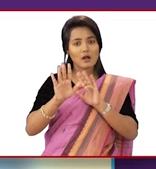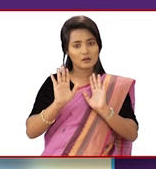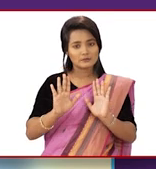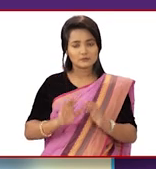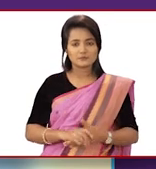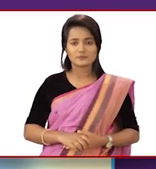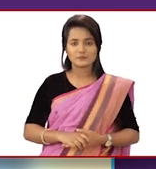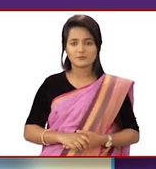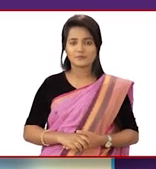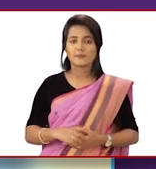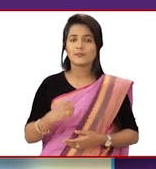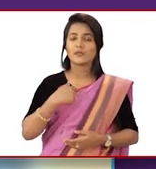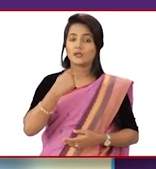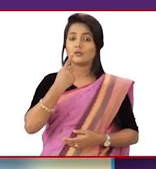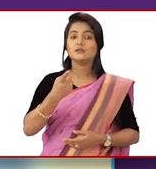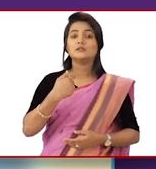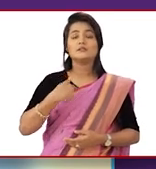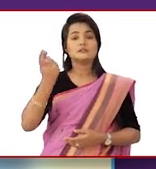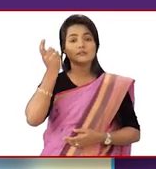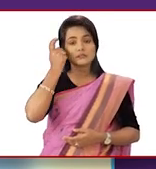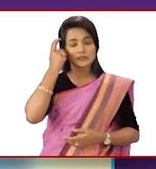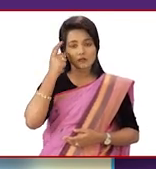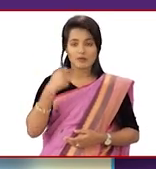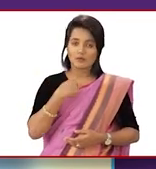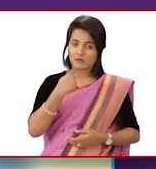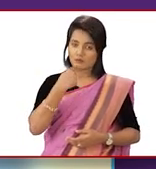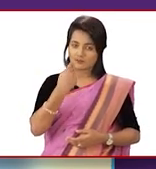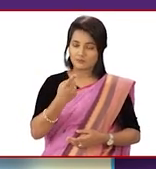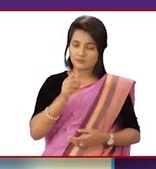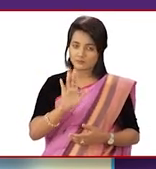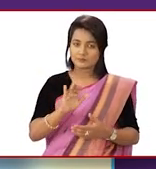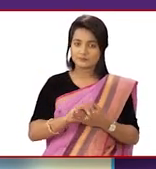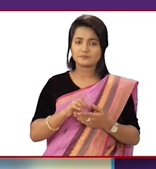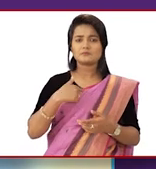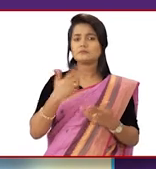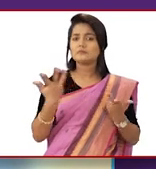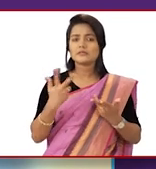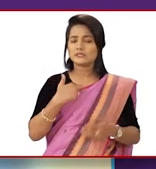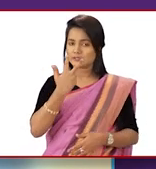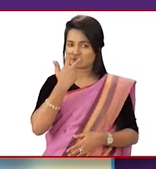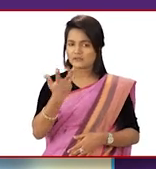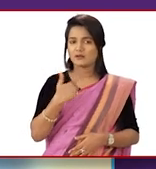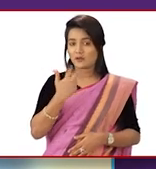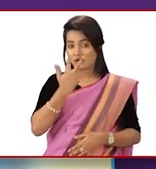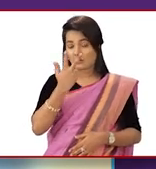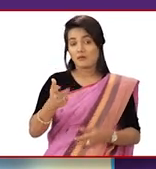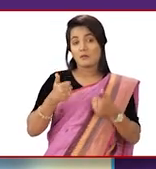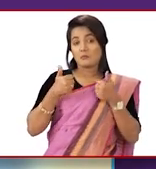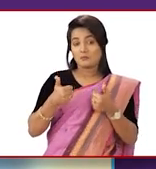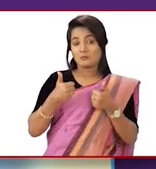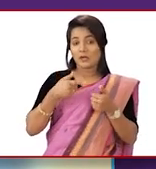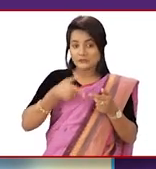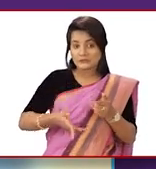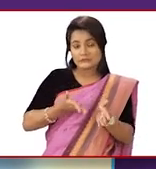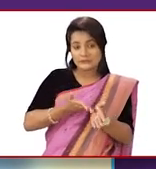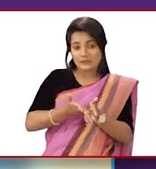groups? Okay, so in my limited exposure towards all this, what I can say is I see a very good intention going